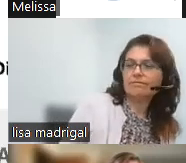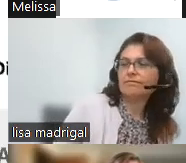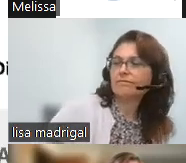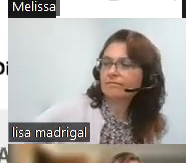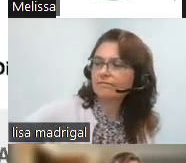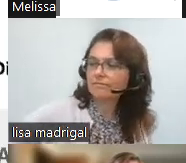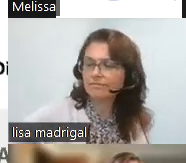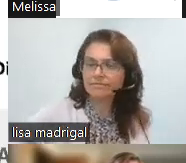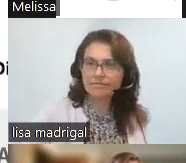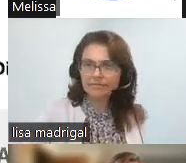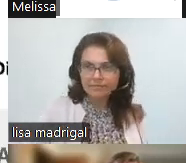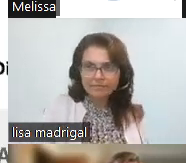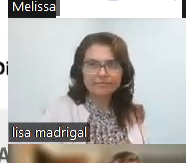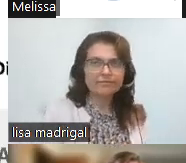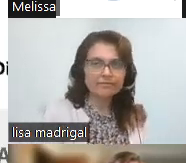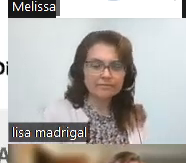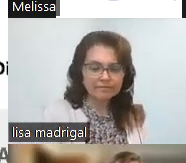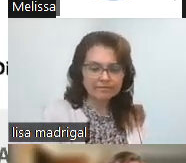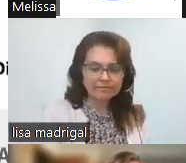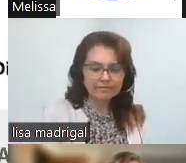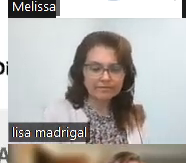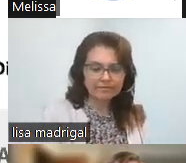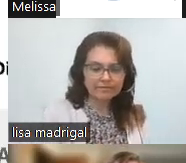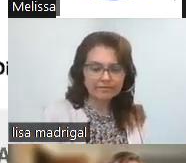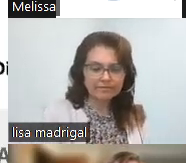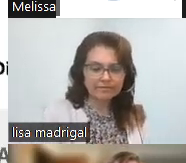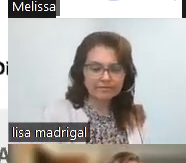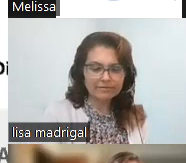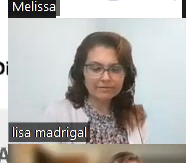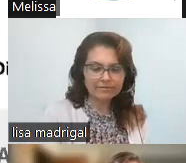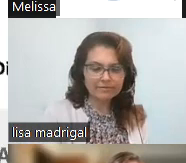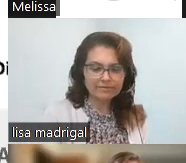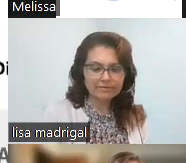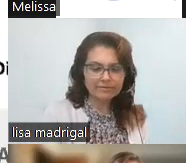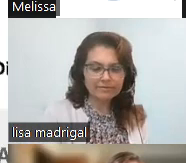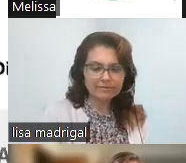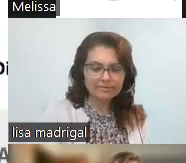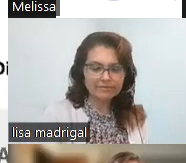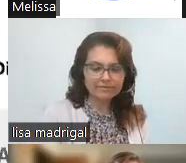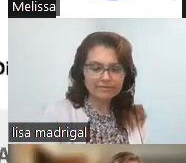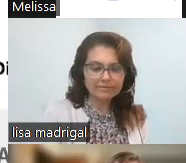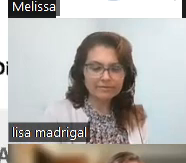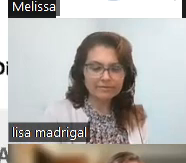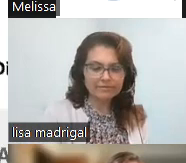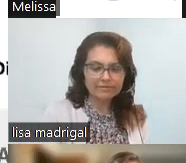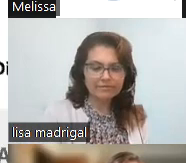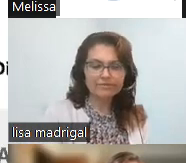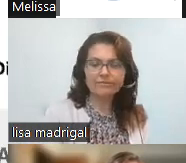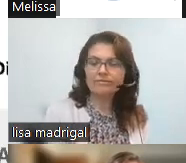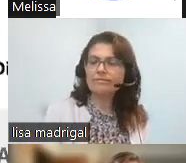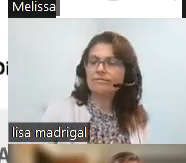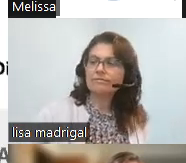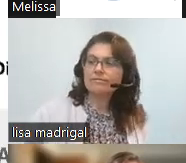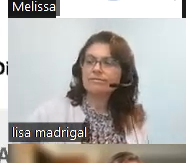data to us upon inmate release so that we can populate that into the longitudinal health record for access as